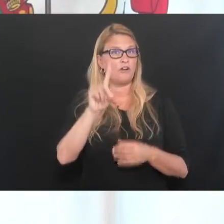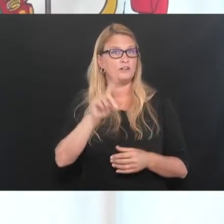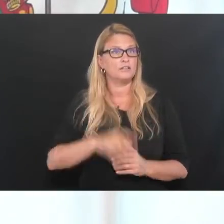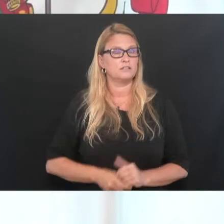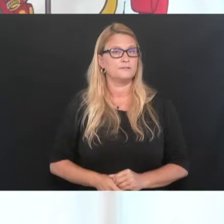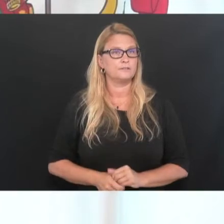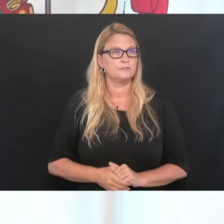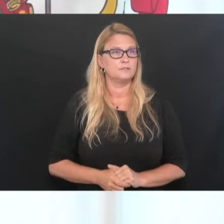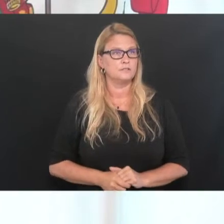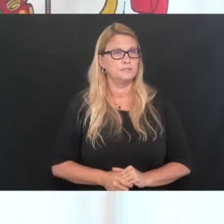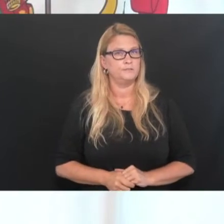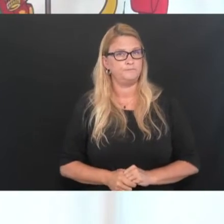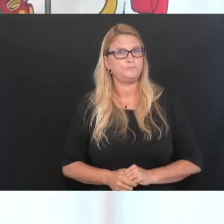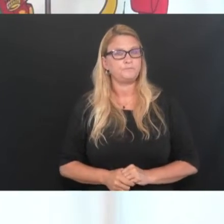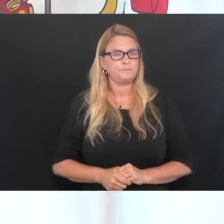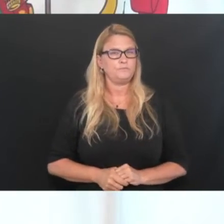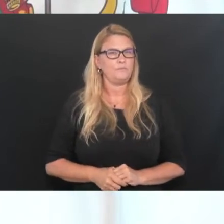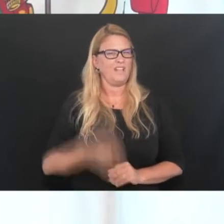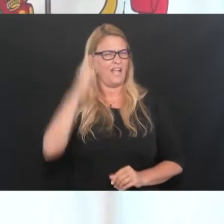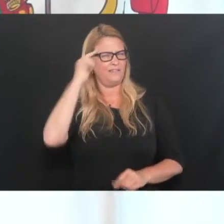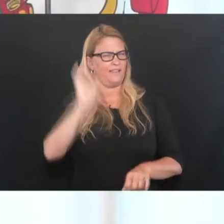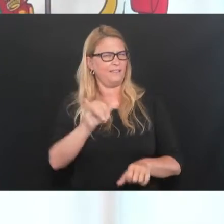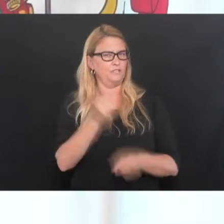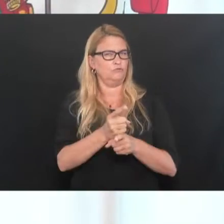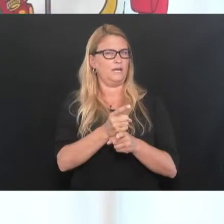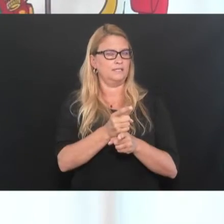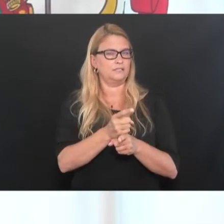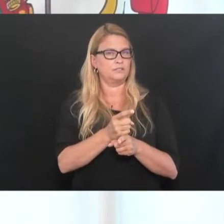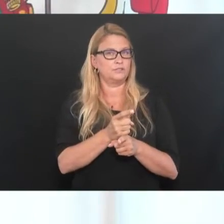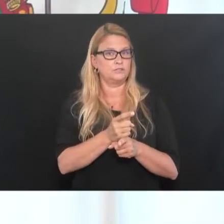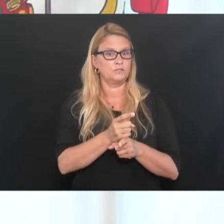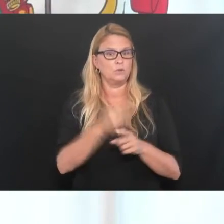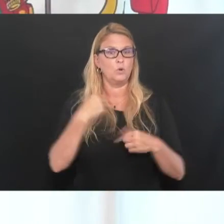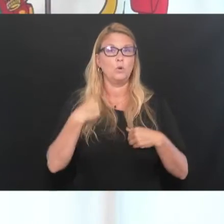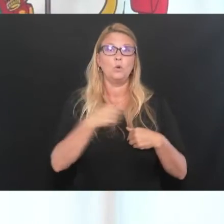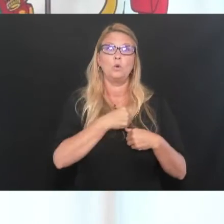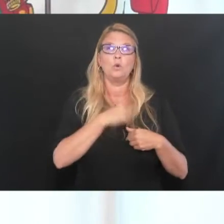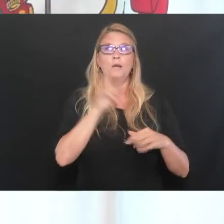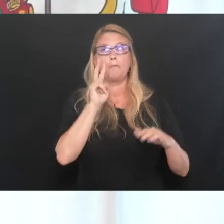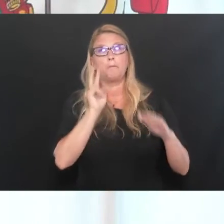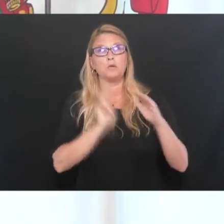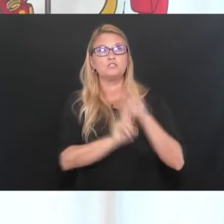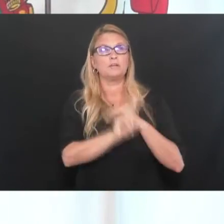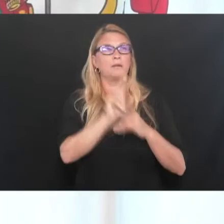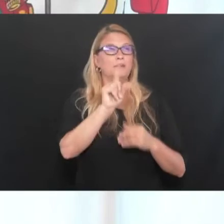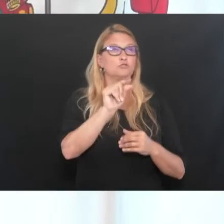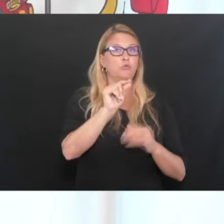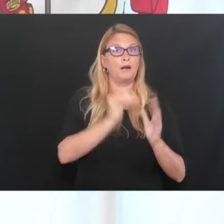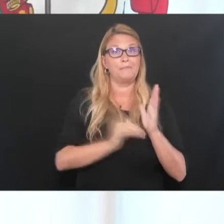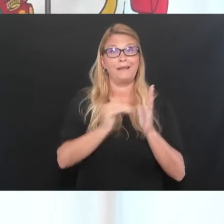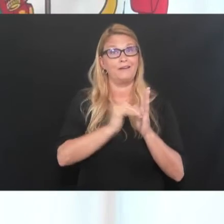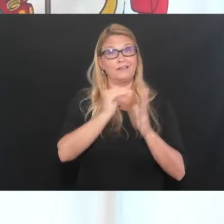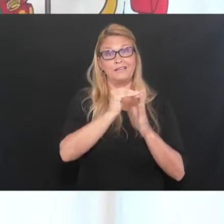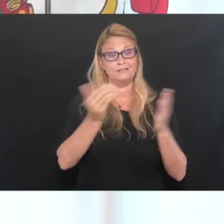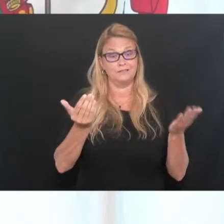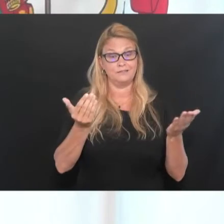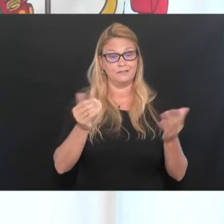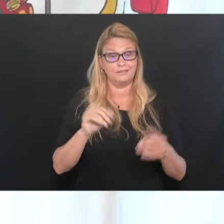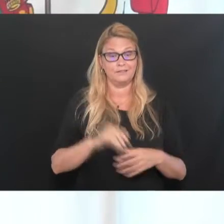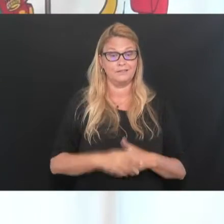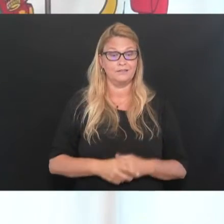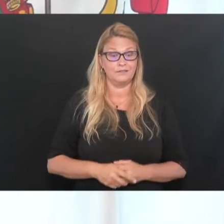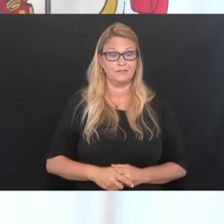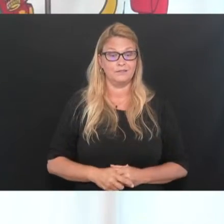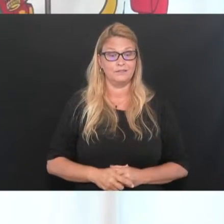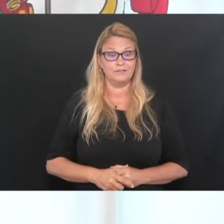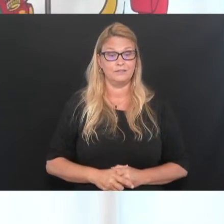bonds. I think that's right. And you know, where we projected that the cost would be 20 million plus, I think the cost on that's going to be